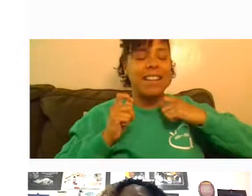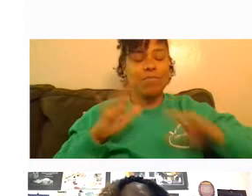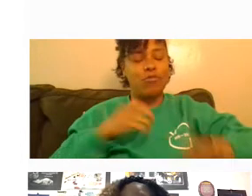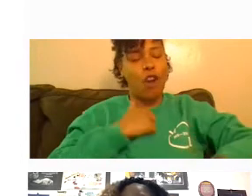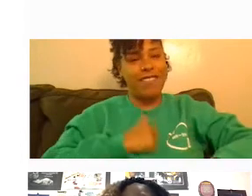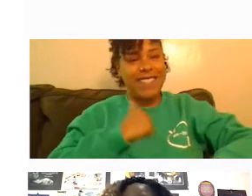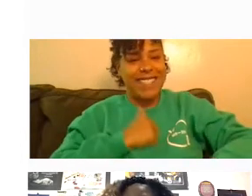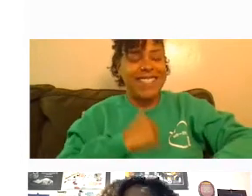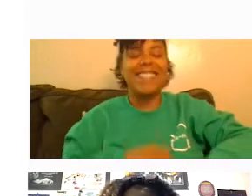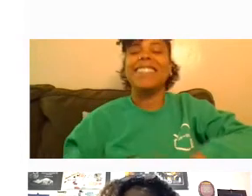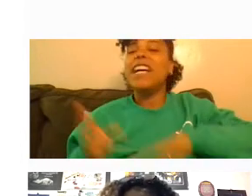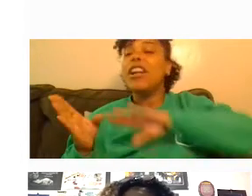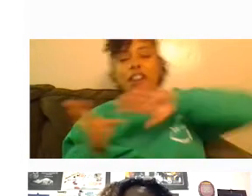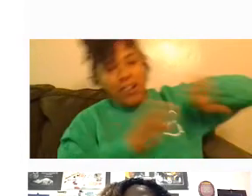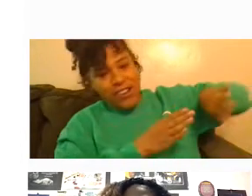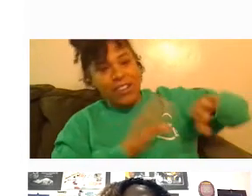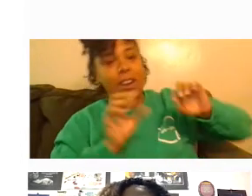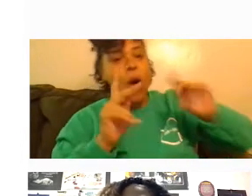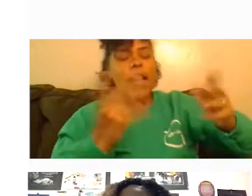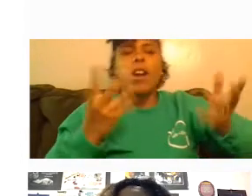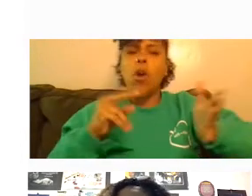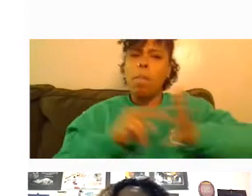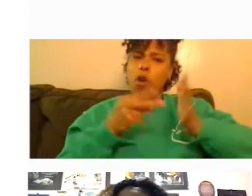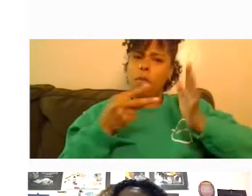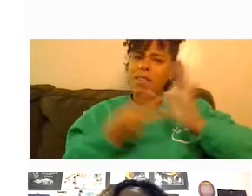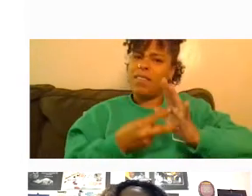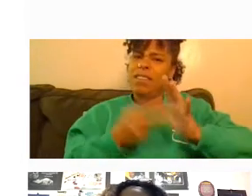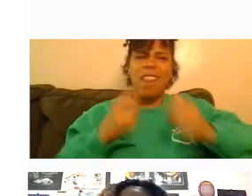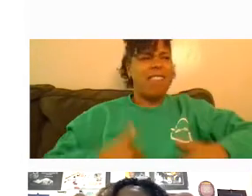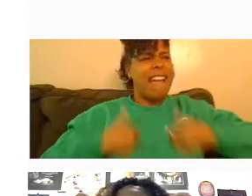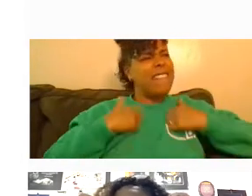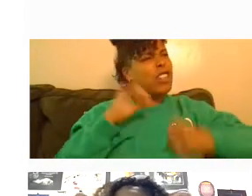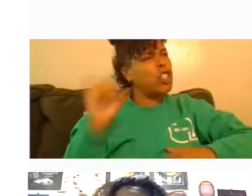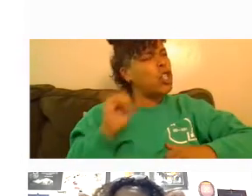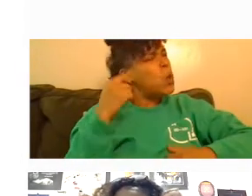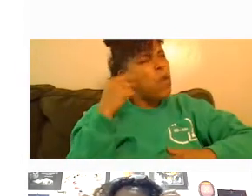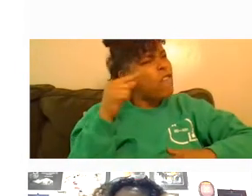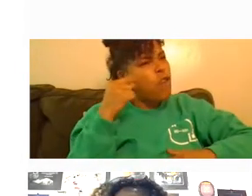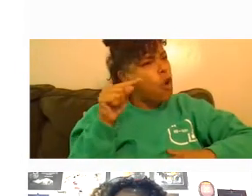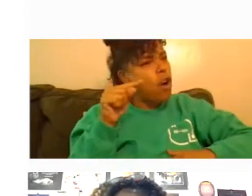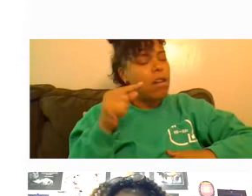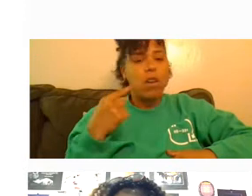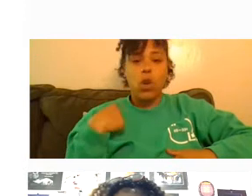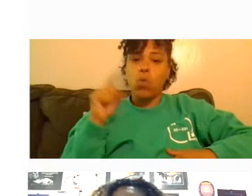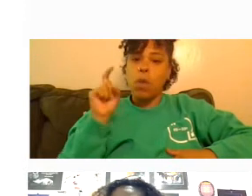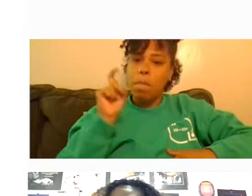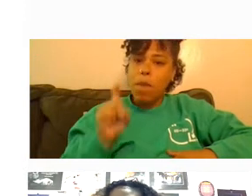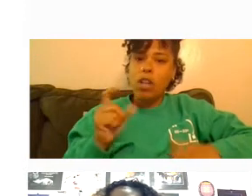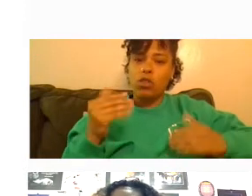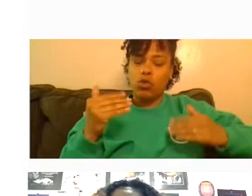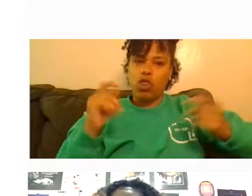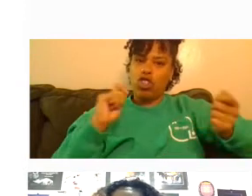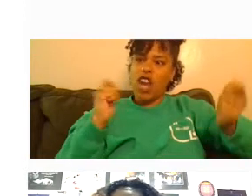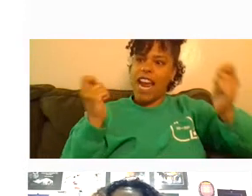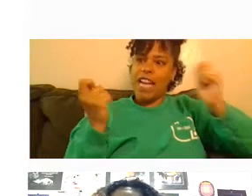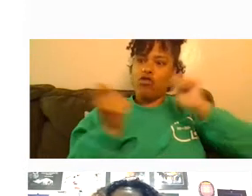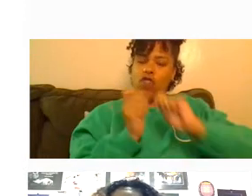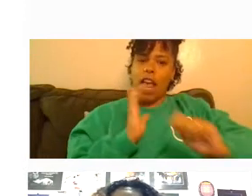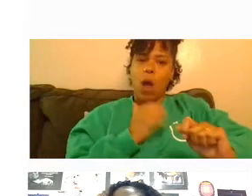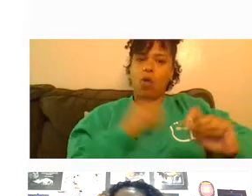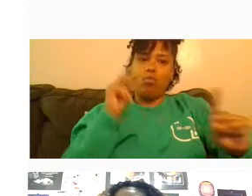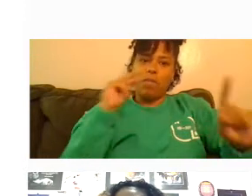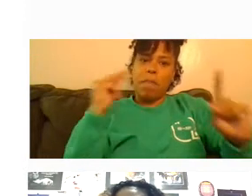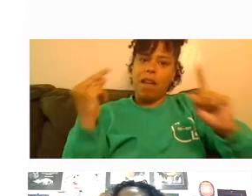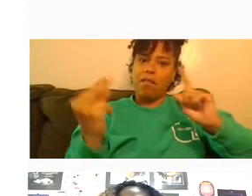what is the purpose of life insurance? We need to have a paradigm shift, change our perspective. Because in